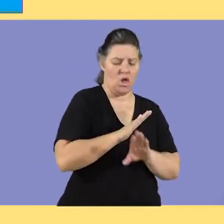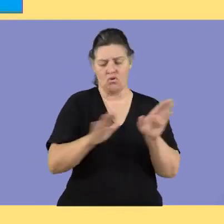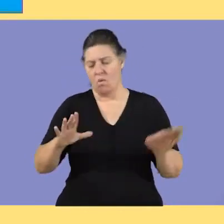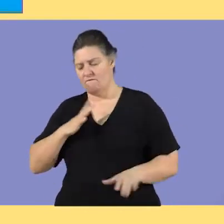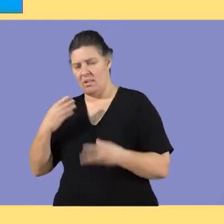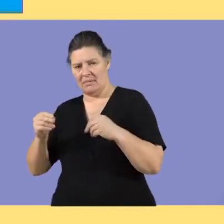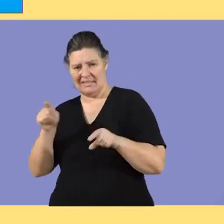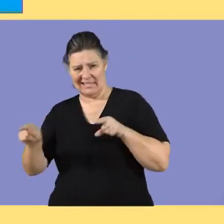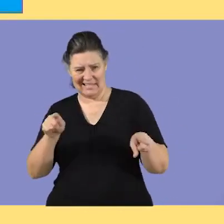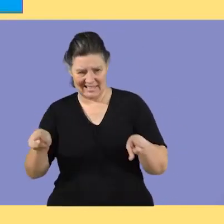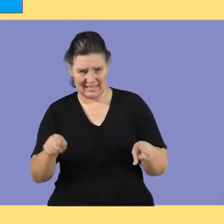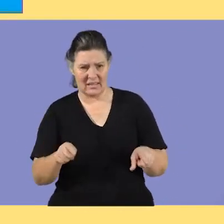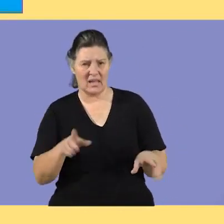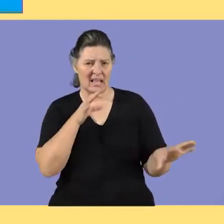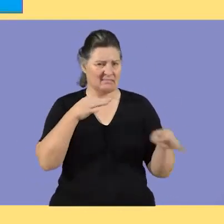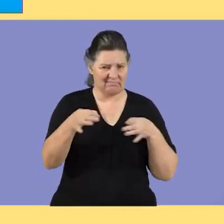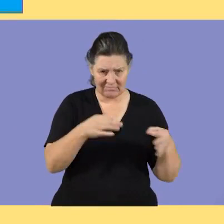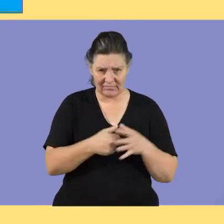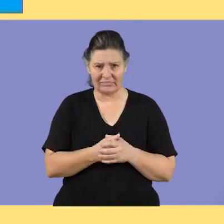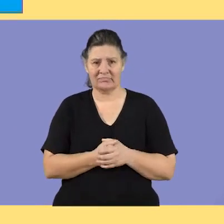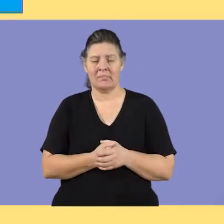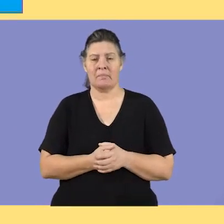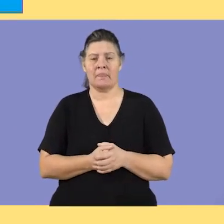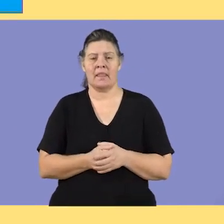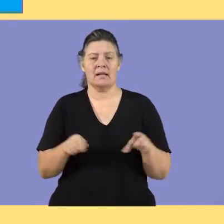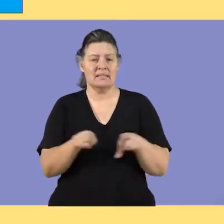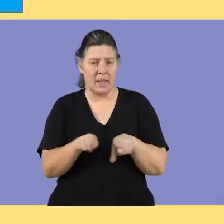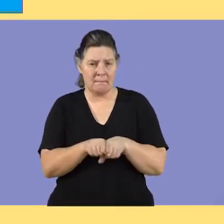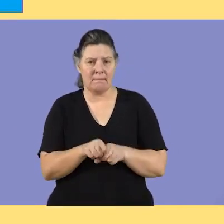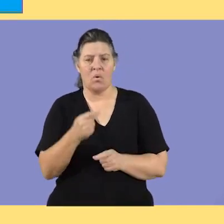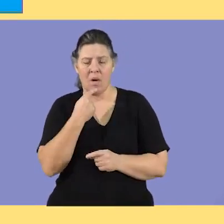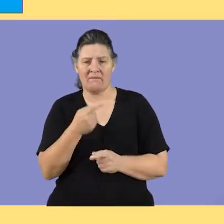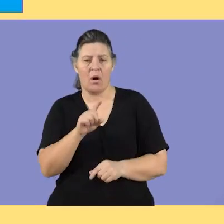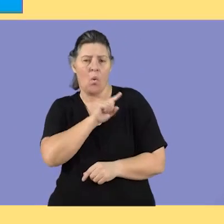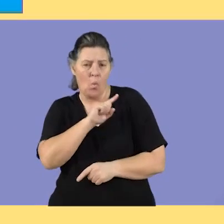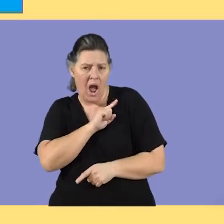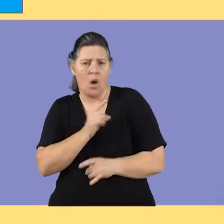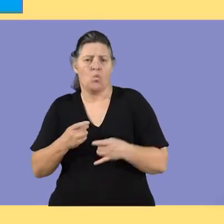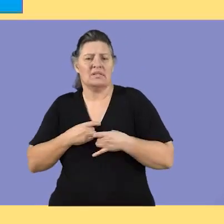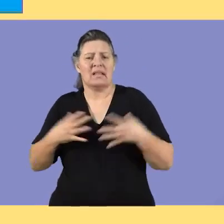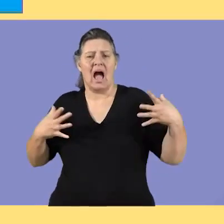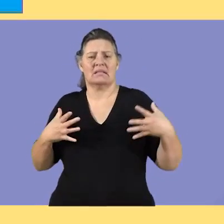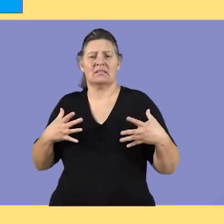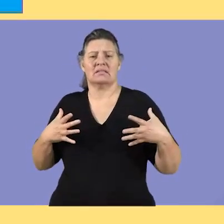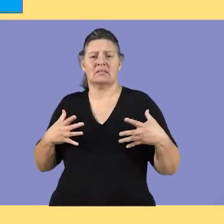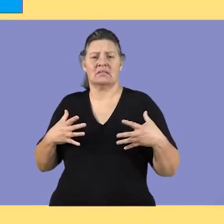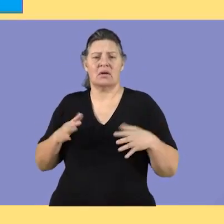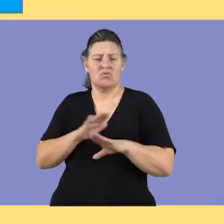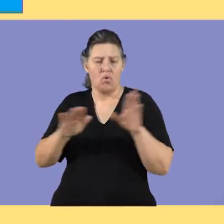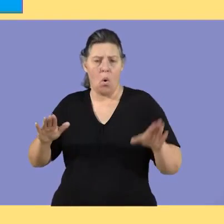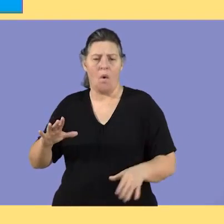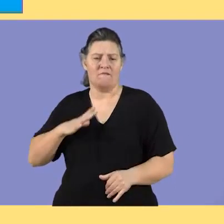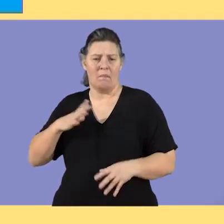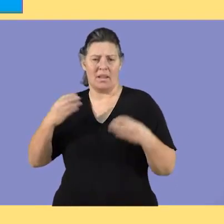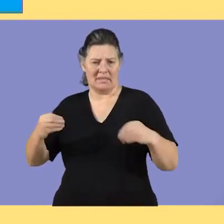We did stretch and explain on the reasons for starting an informal